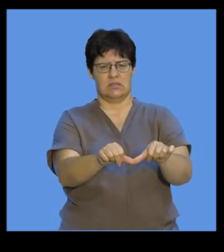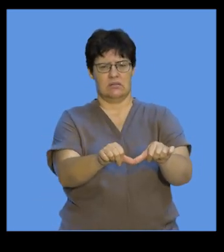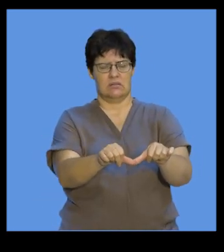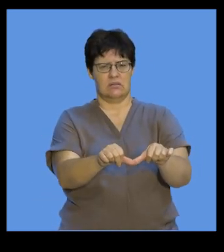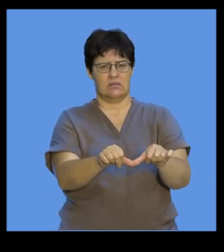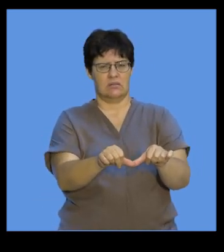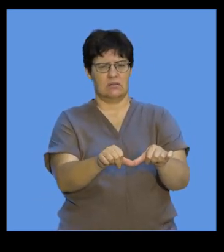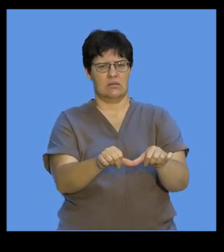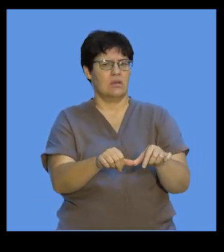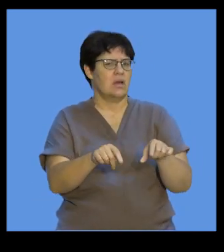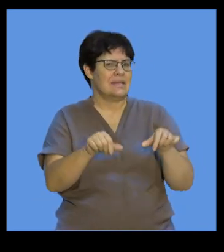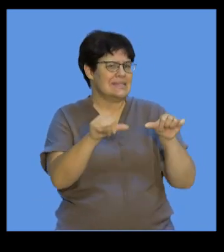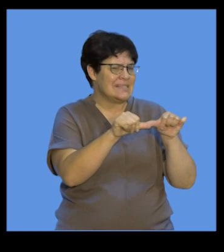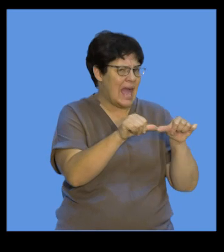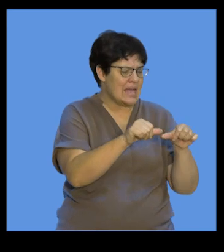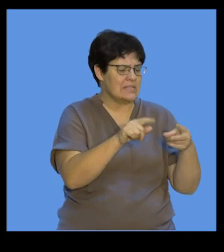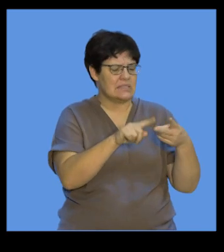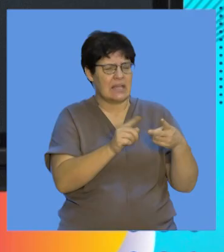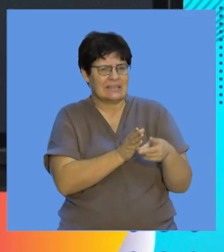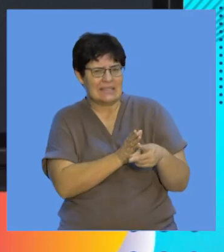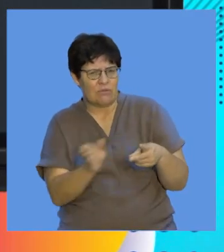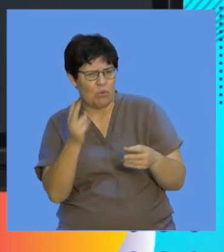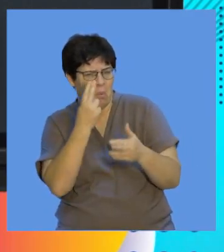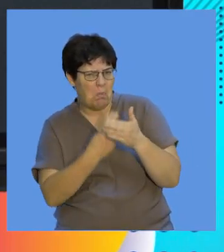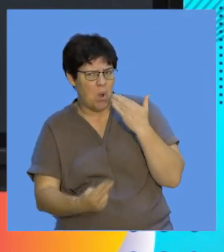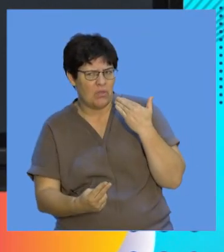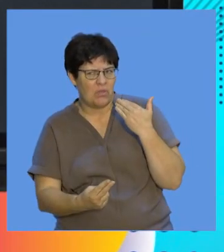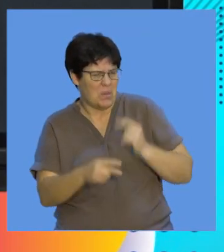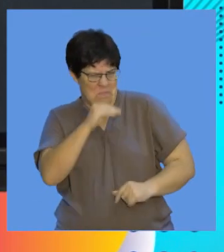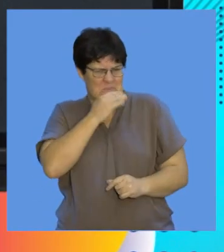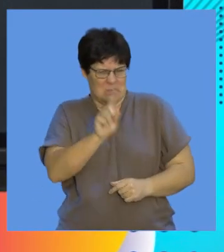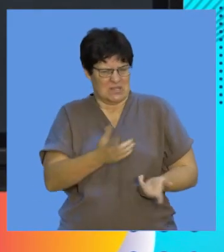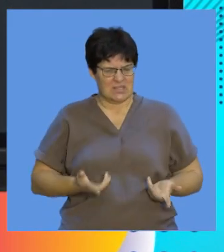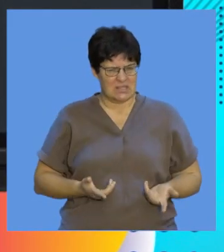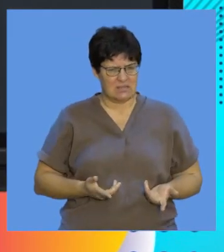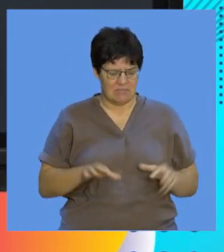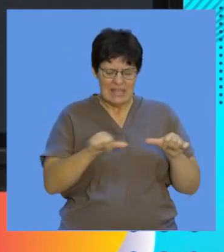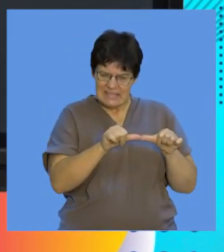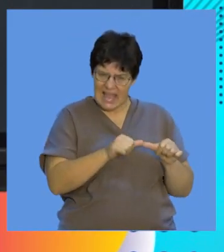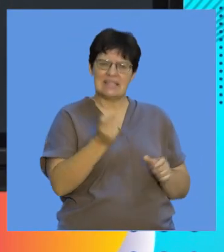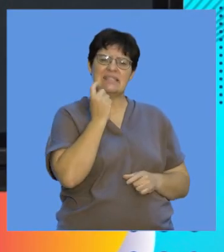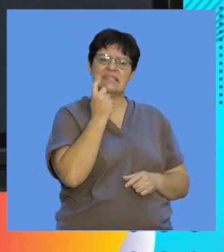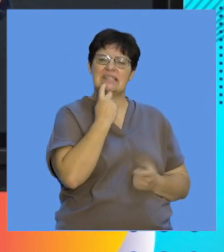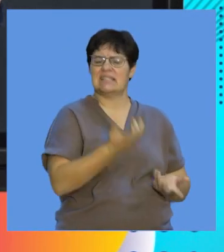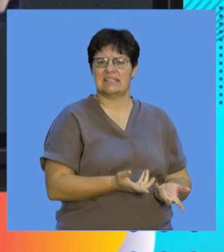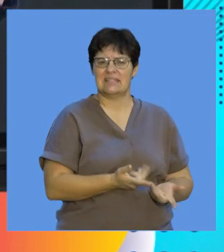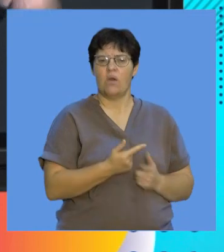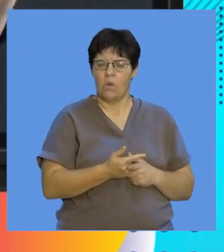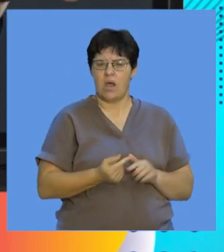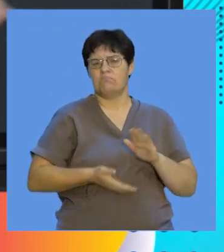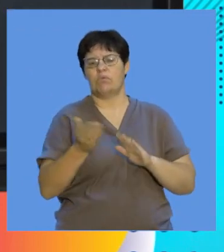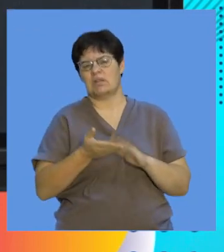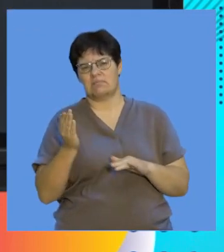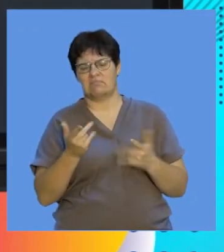size and direction? Size is easy because we can calculate the